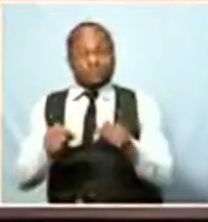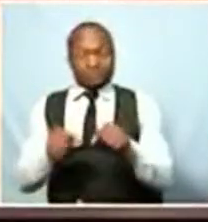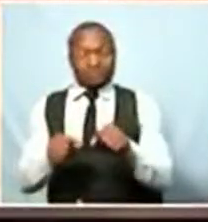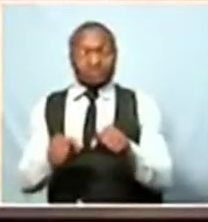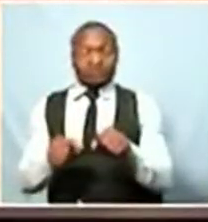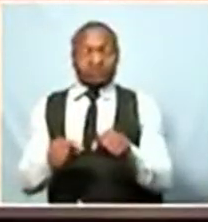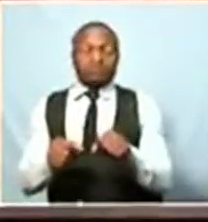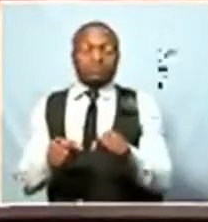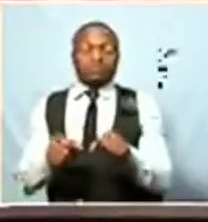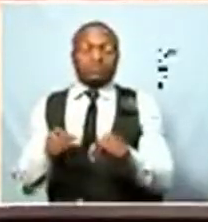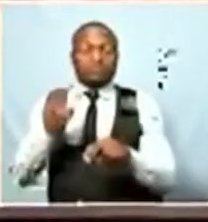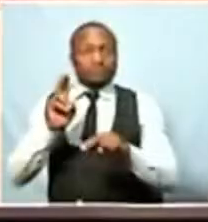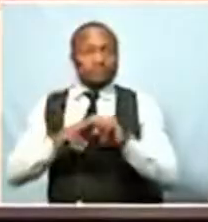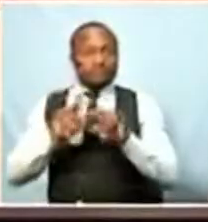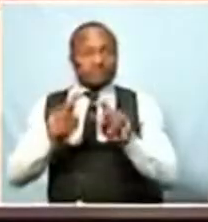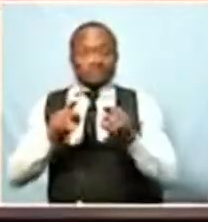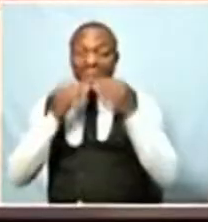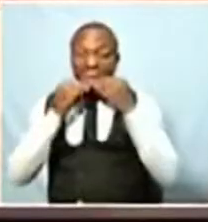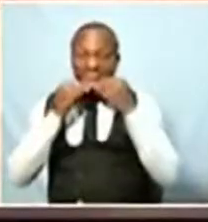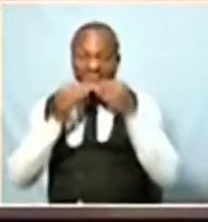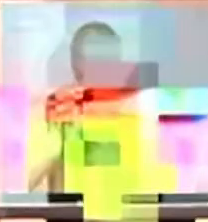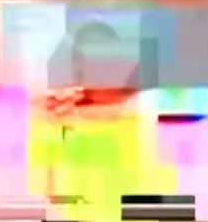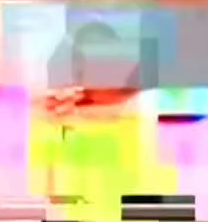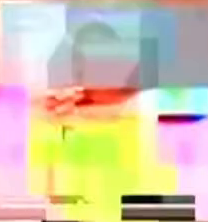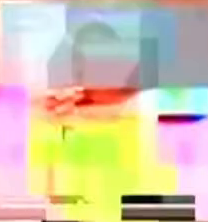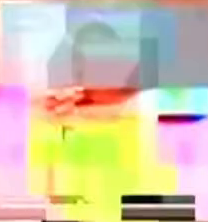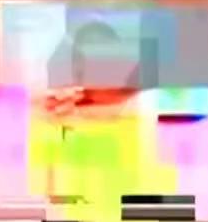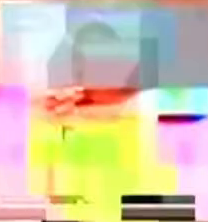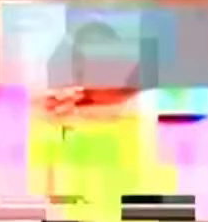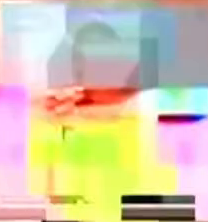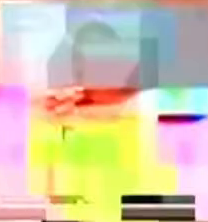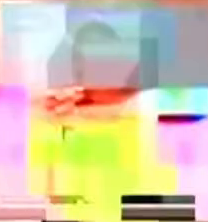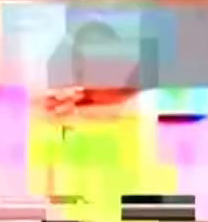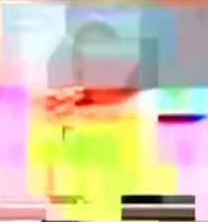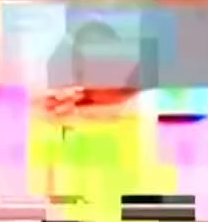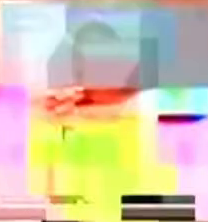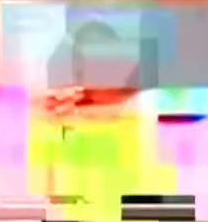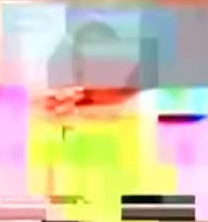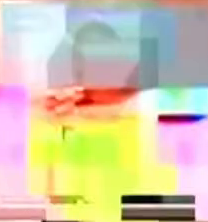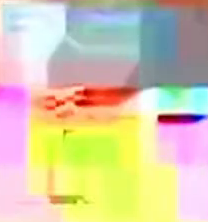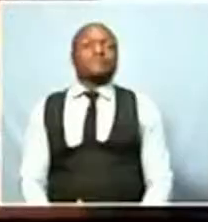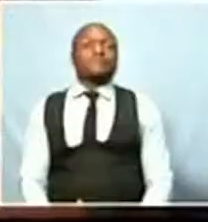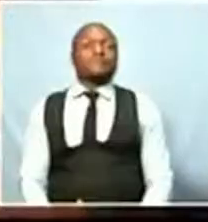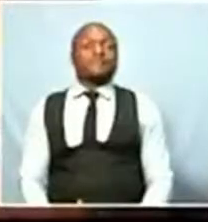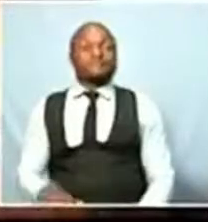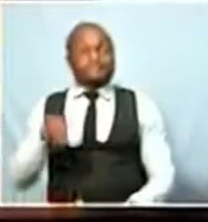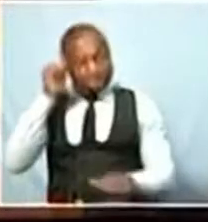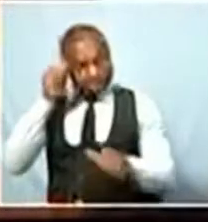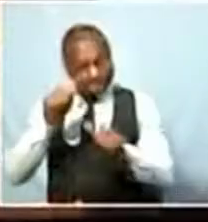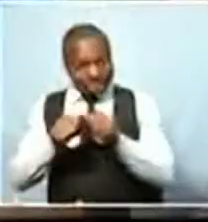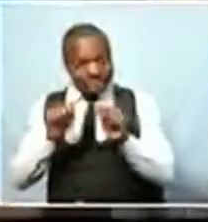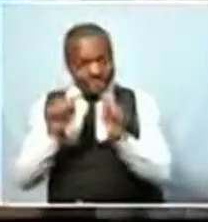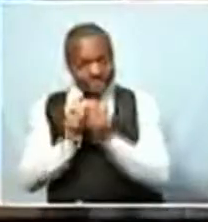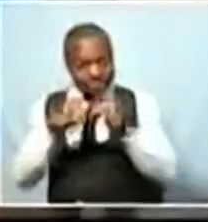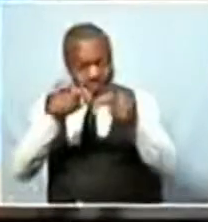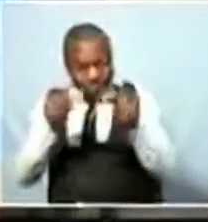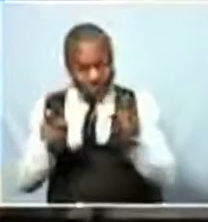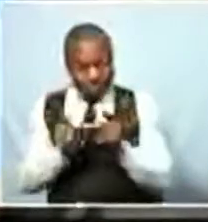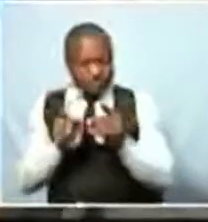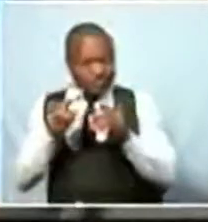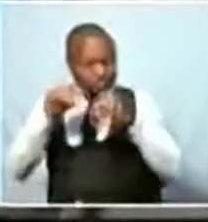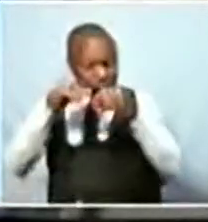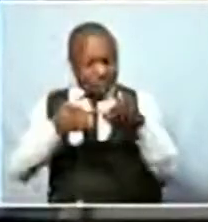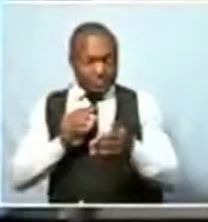start. Thank you. A rider to that is in agreeing with the position that they have given us